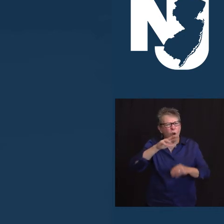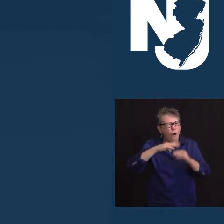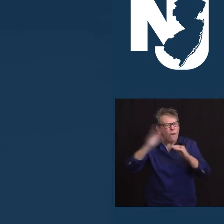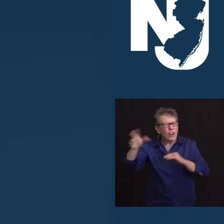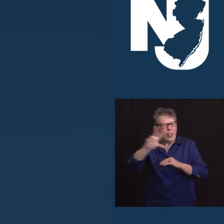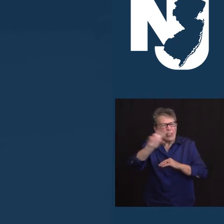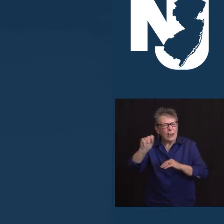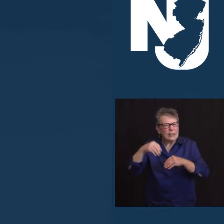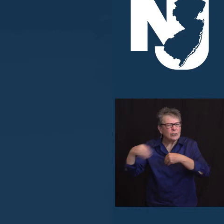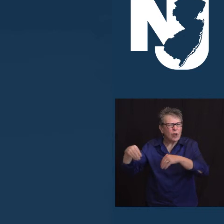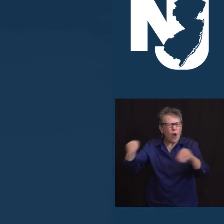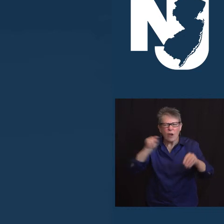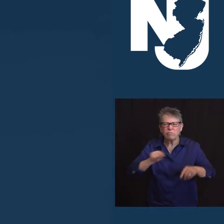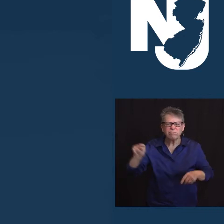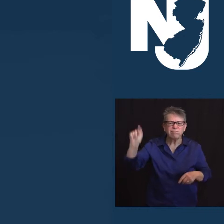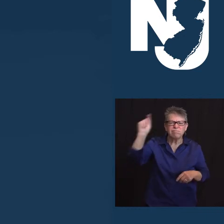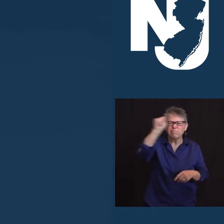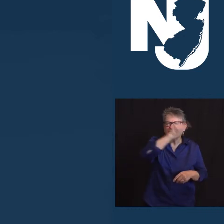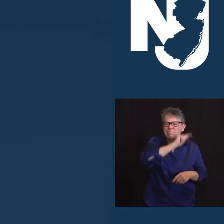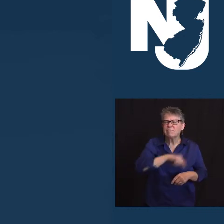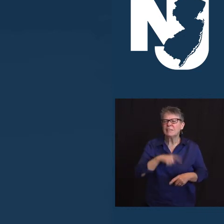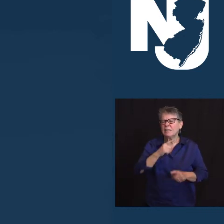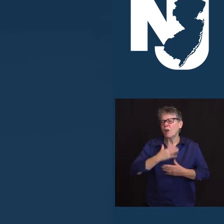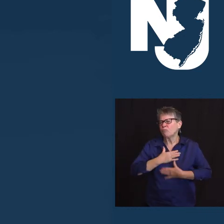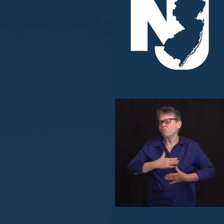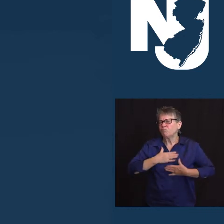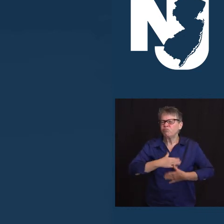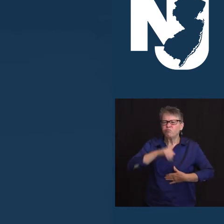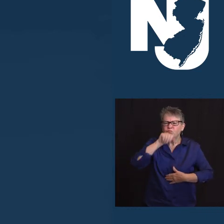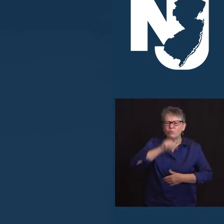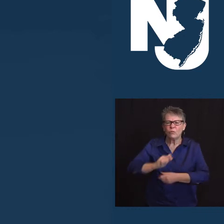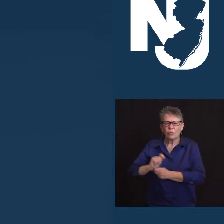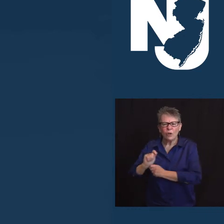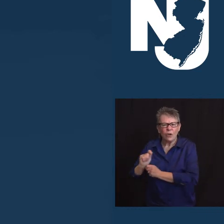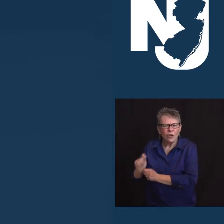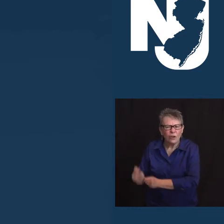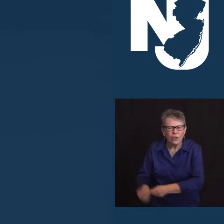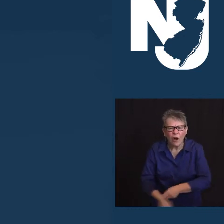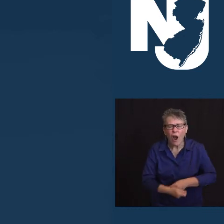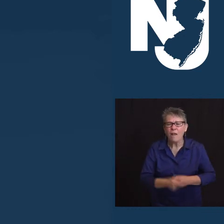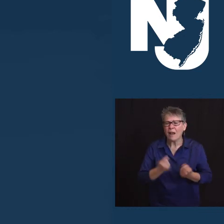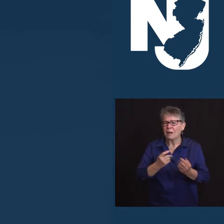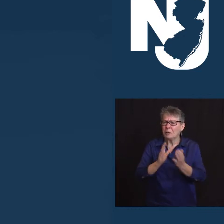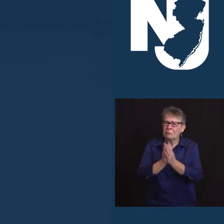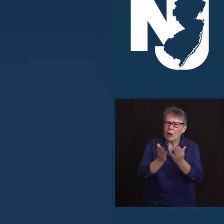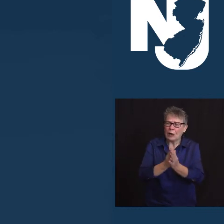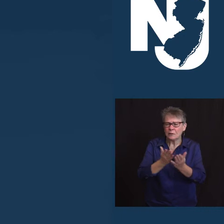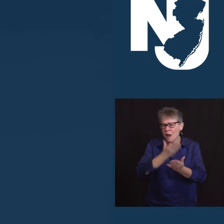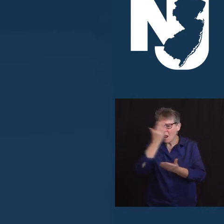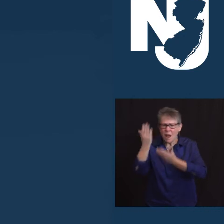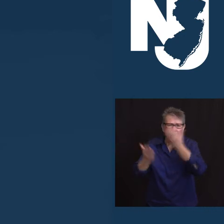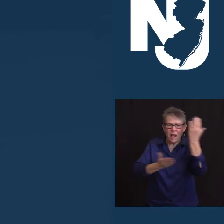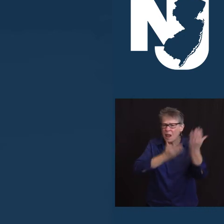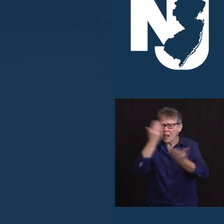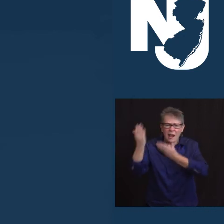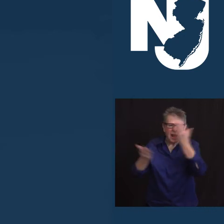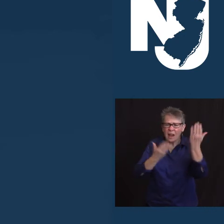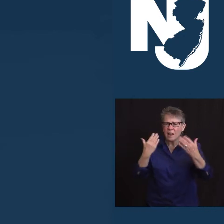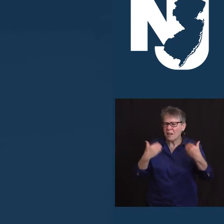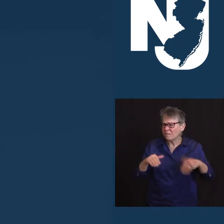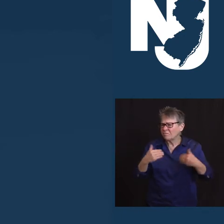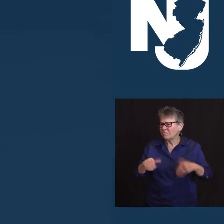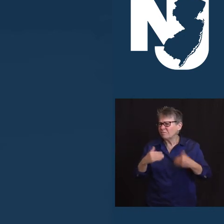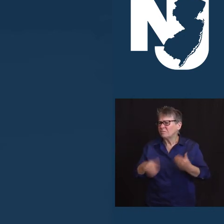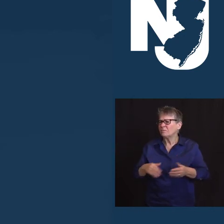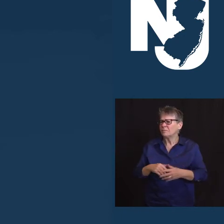or on the tennis court and always remained an avid reader. He was a deeply devoted husband to his late wife, Judy,